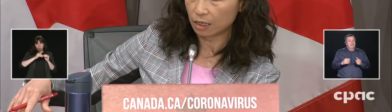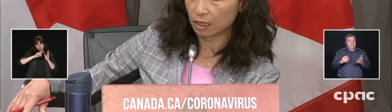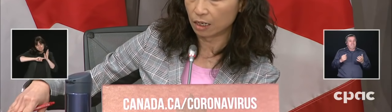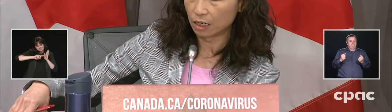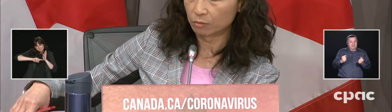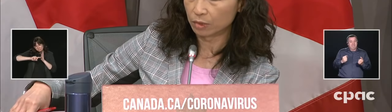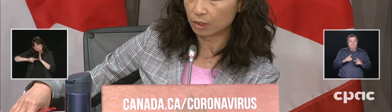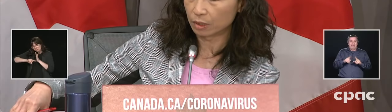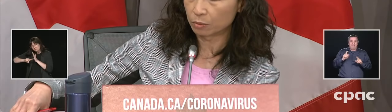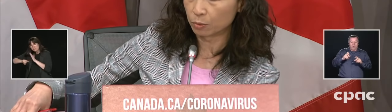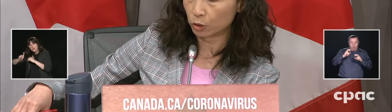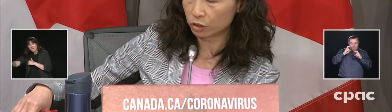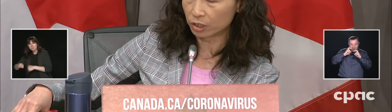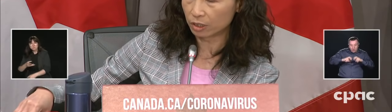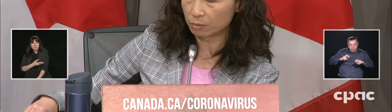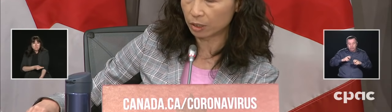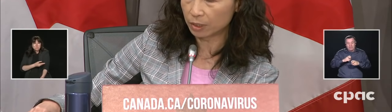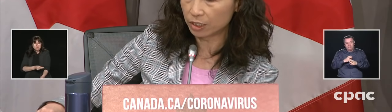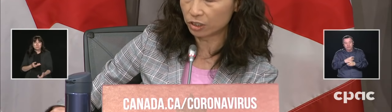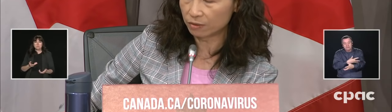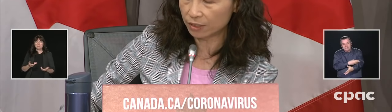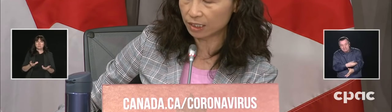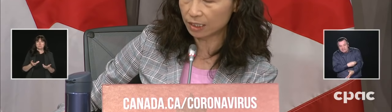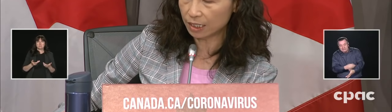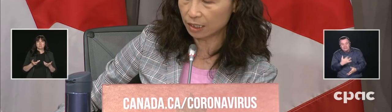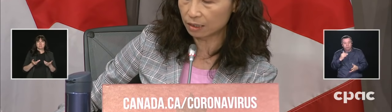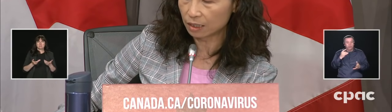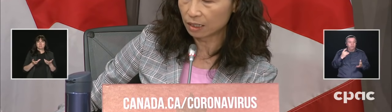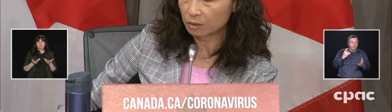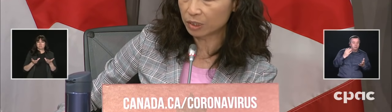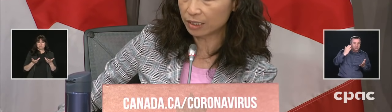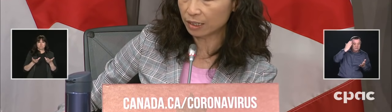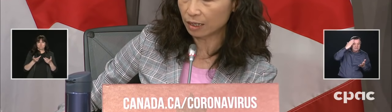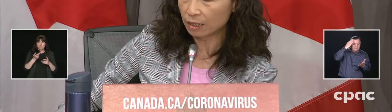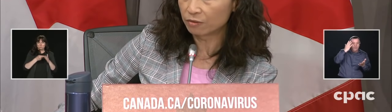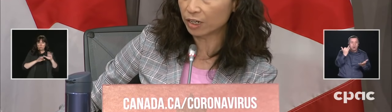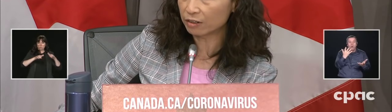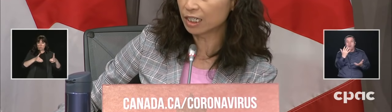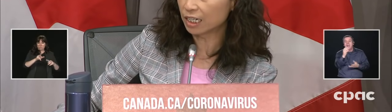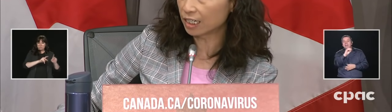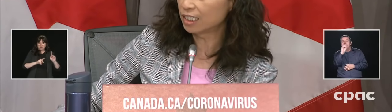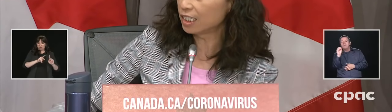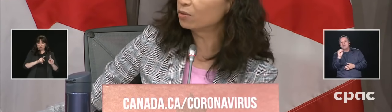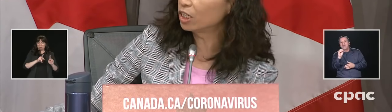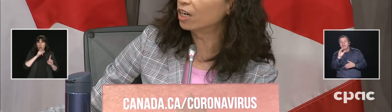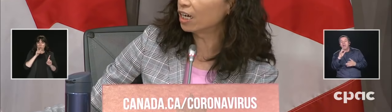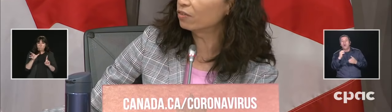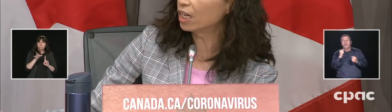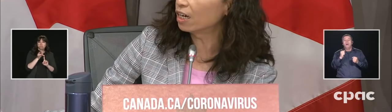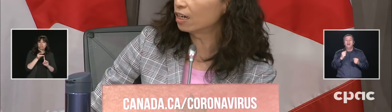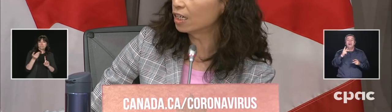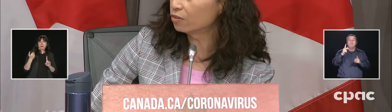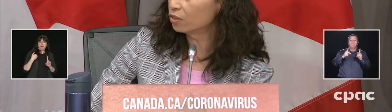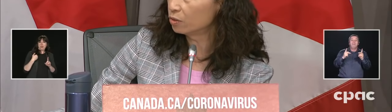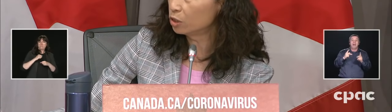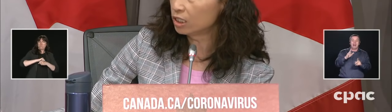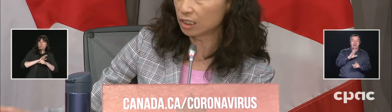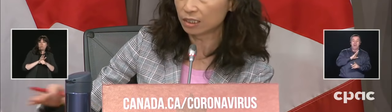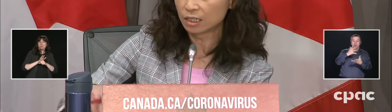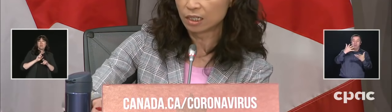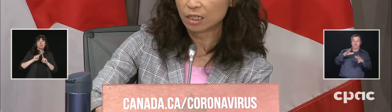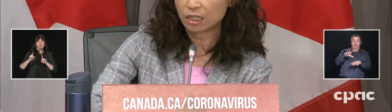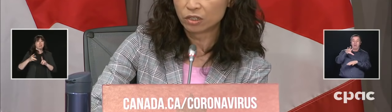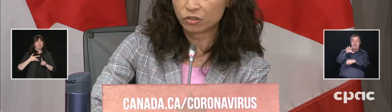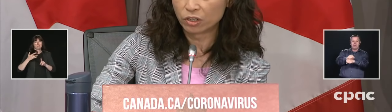underlying proportion of the population infected is. But it's very likely that we don't have that high level of